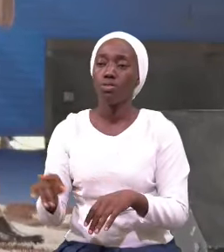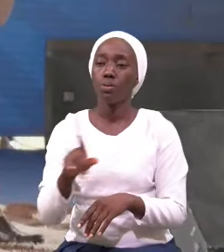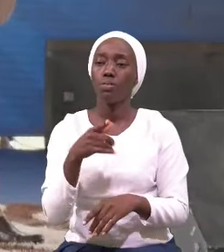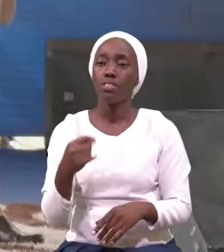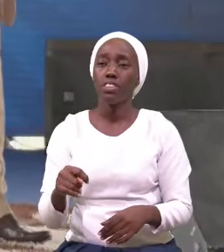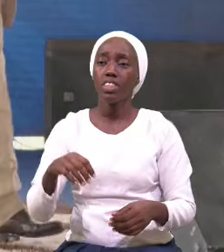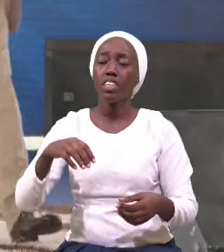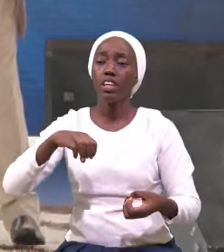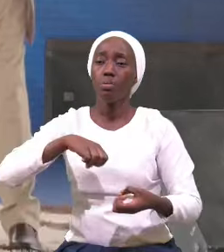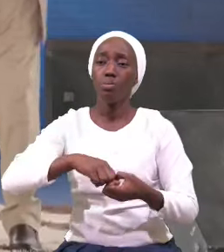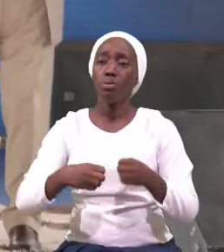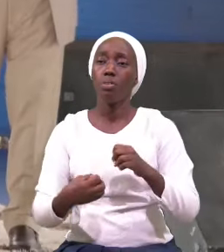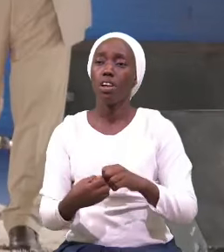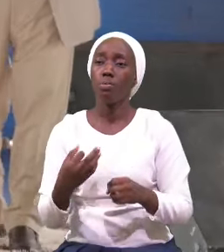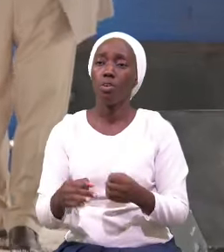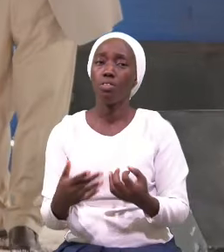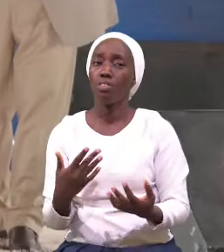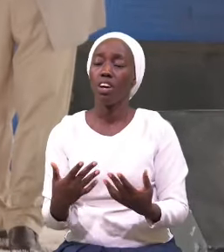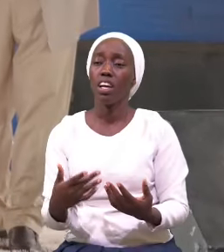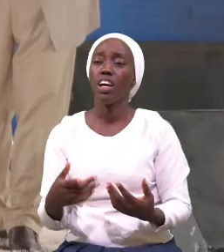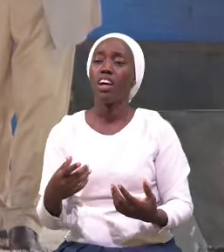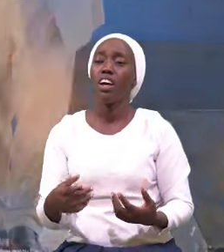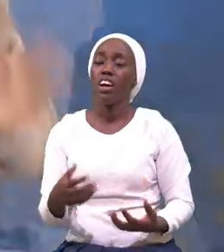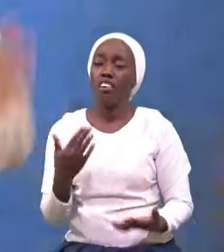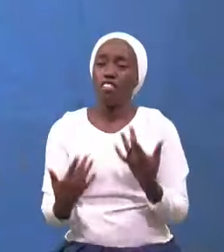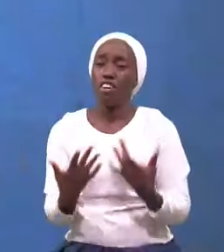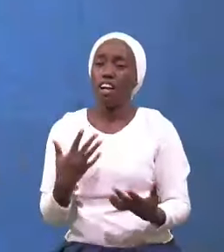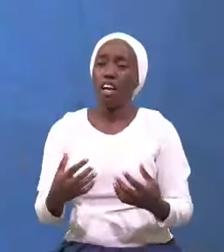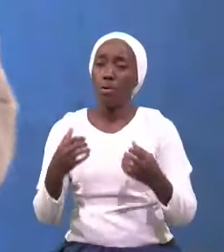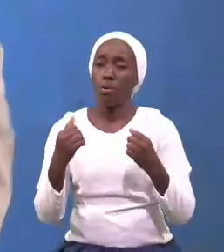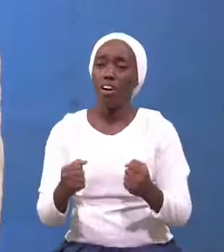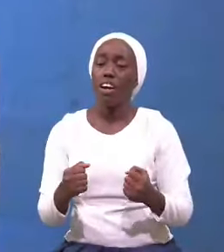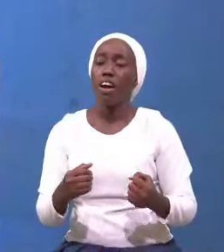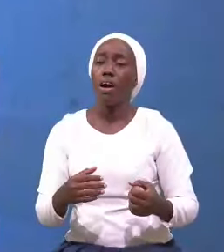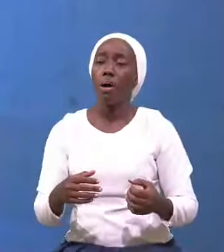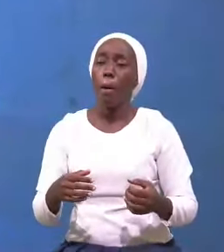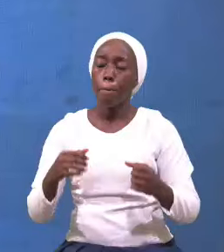of fire. Fire, power. Power, fire.